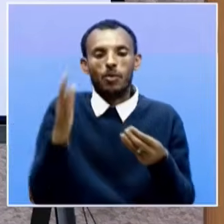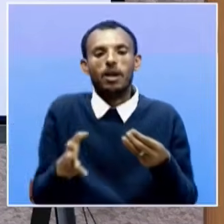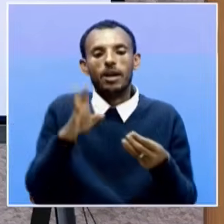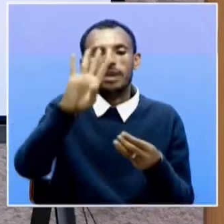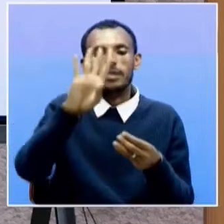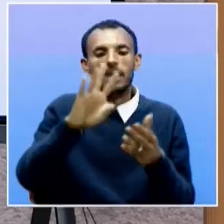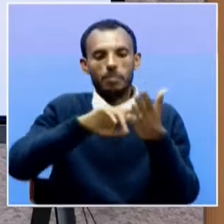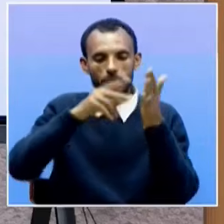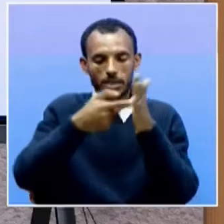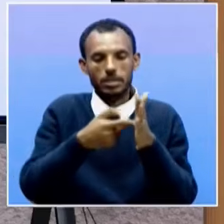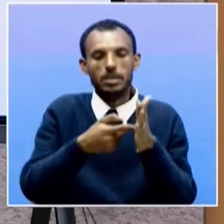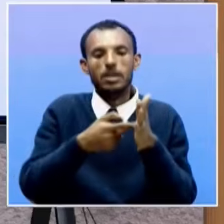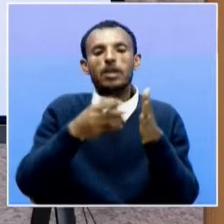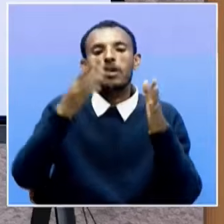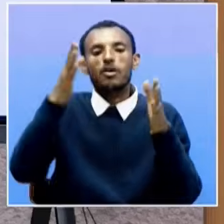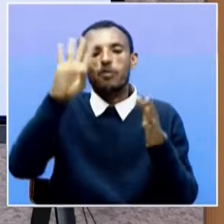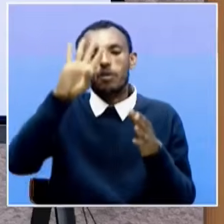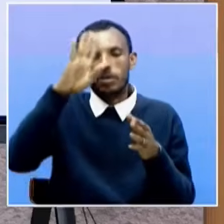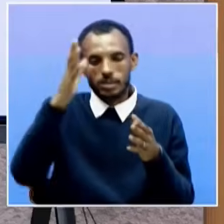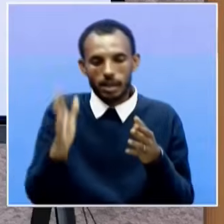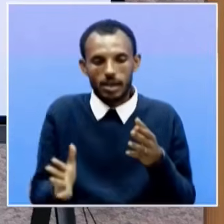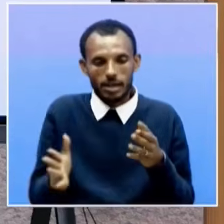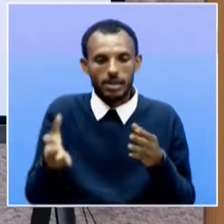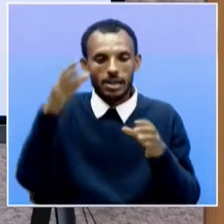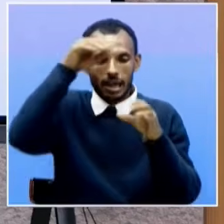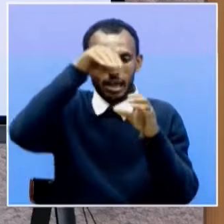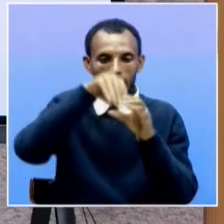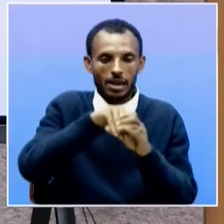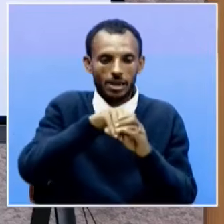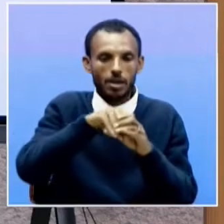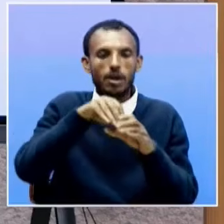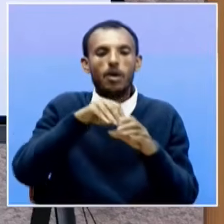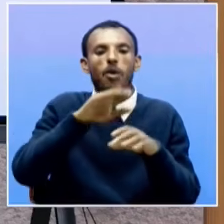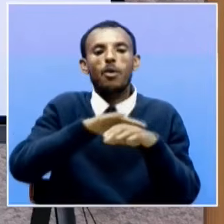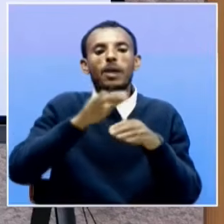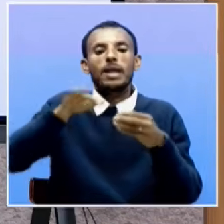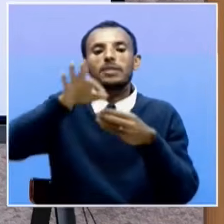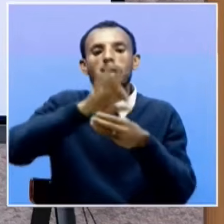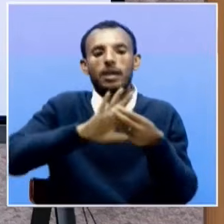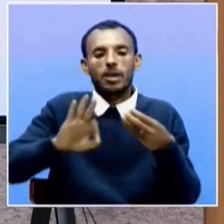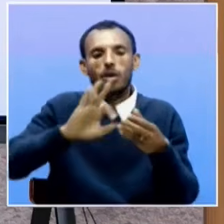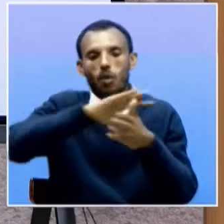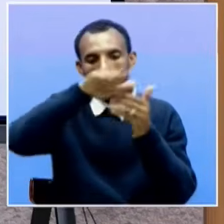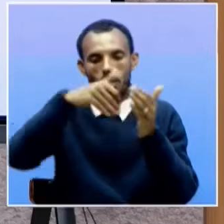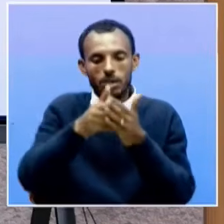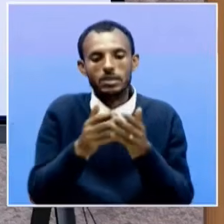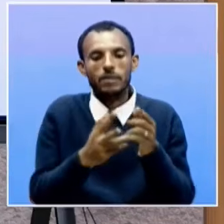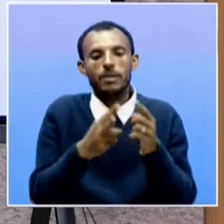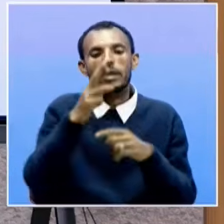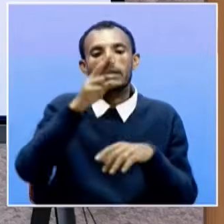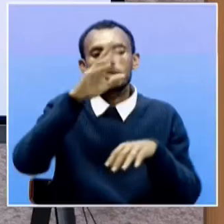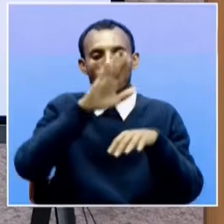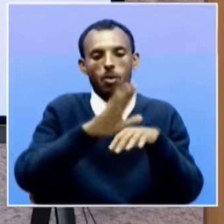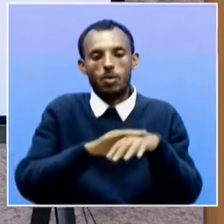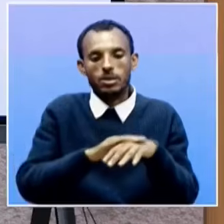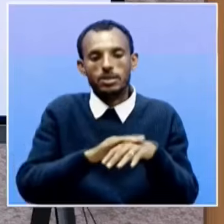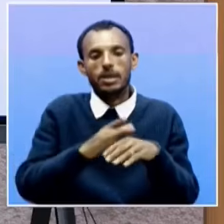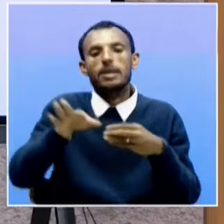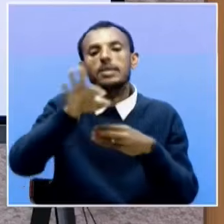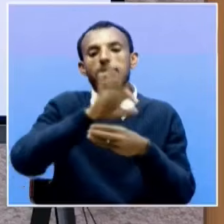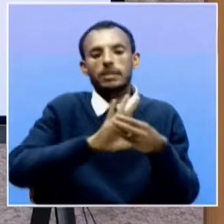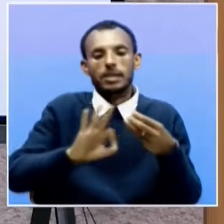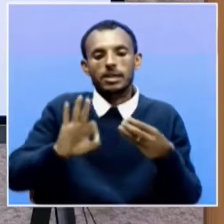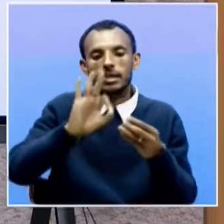a four-sided polygon inscribed in a circle, and all the vertices are on the circle, right?